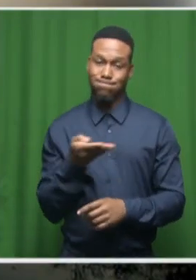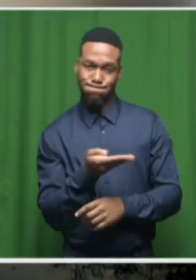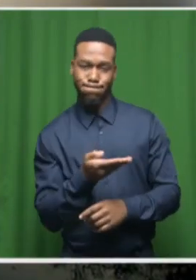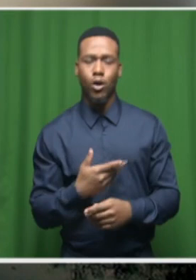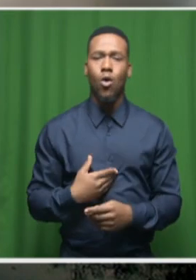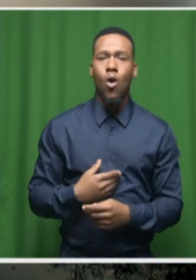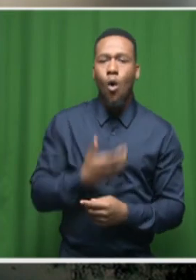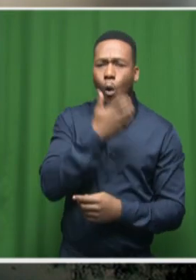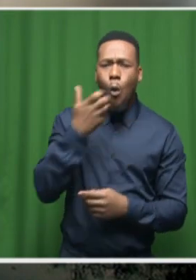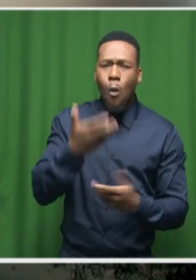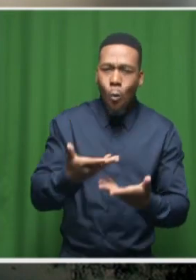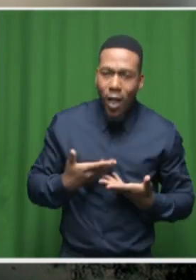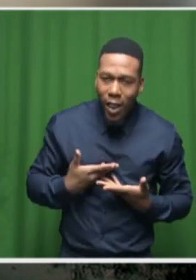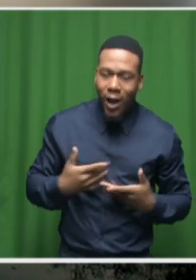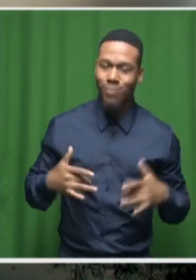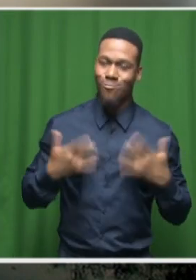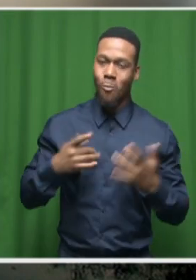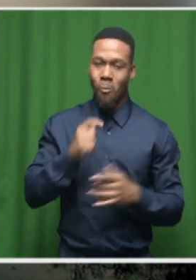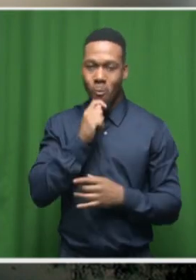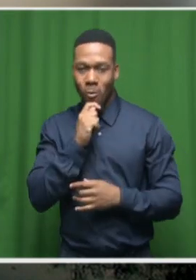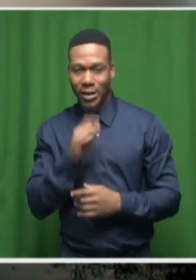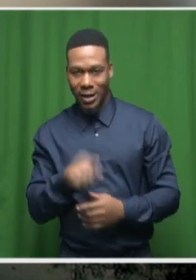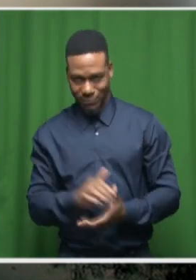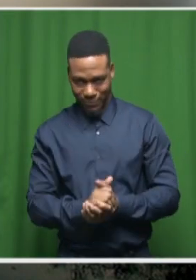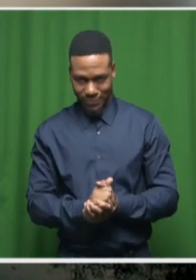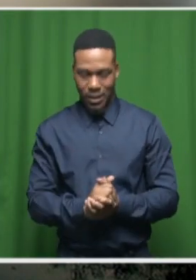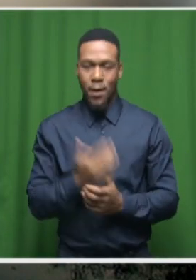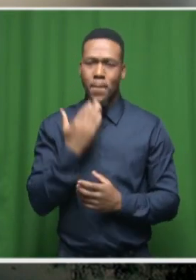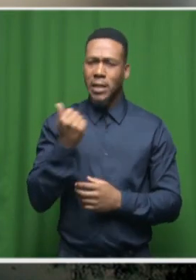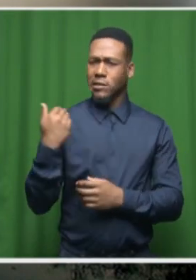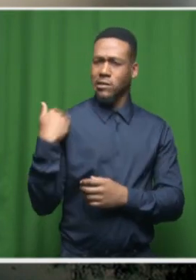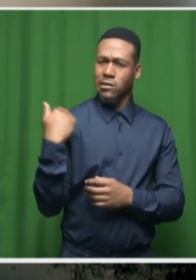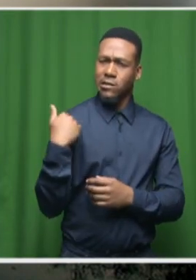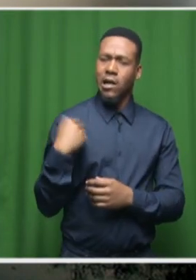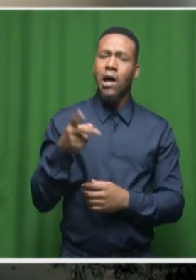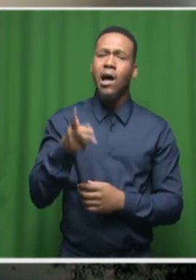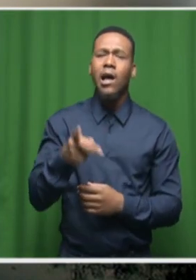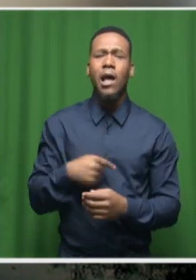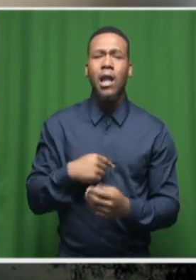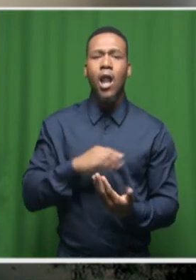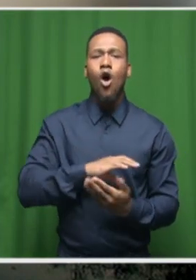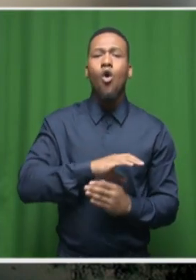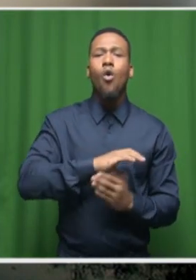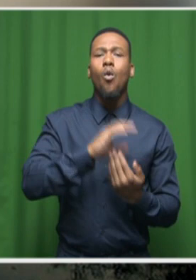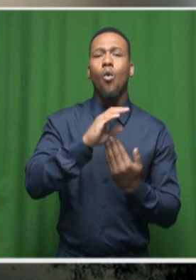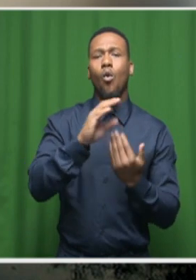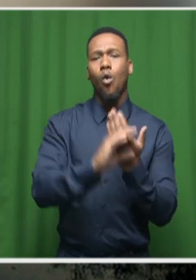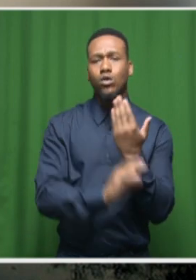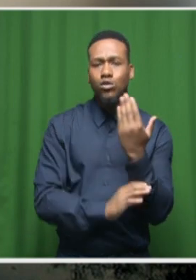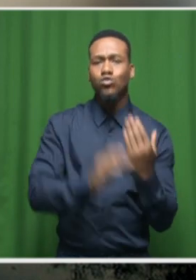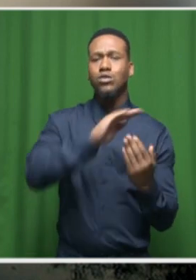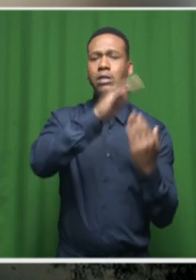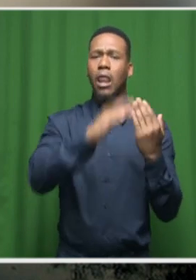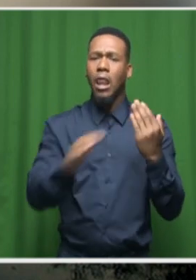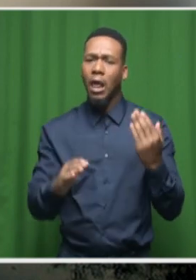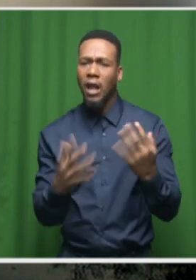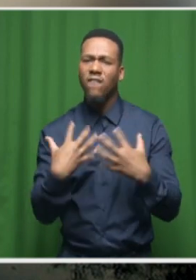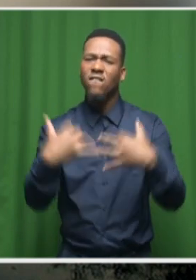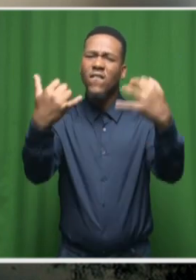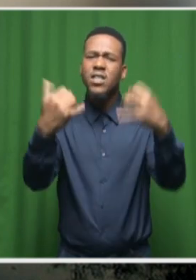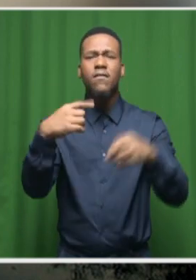warm welcome to Morning Live. Remind us again of what the Constitution Hill Human Rights Festival is all